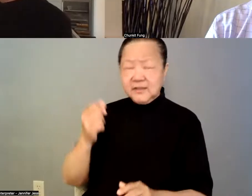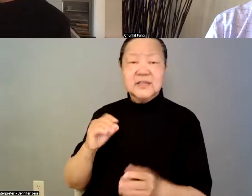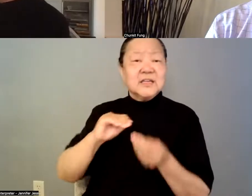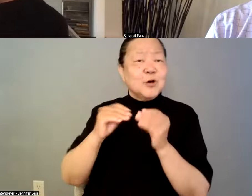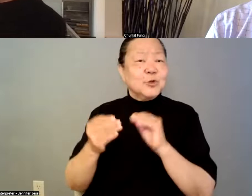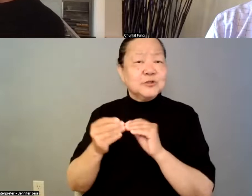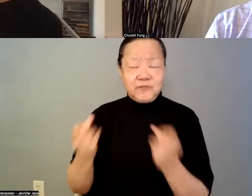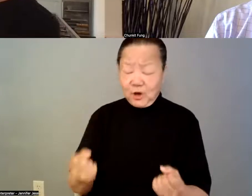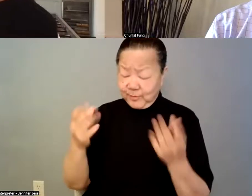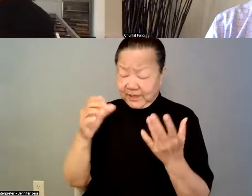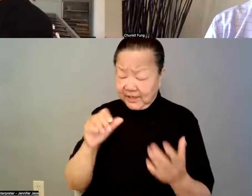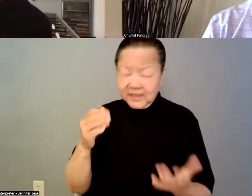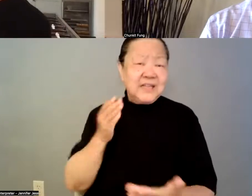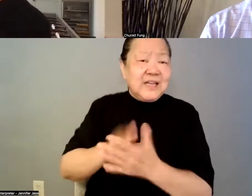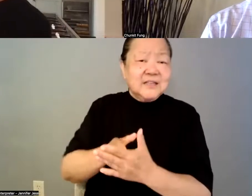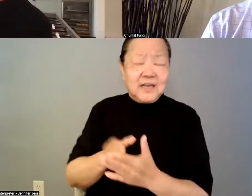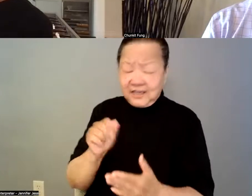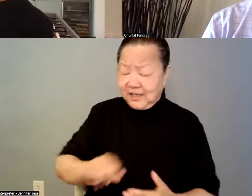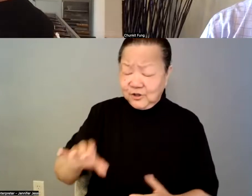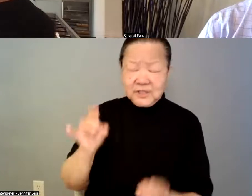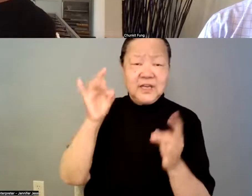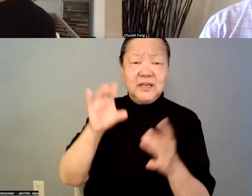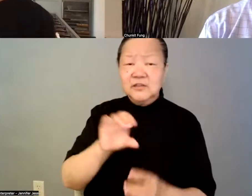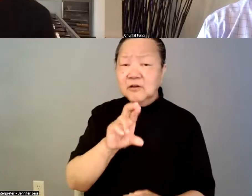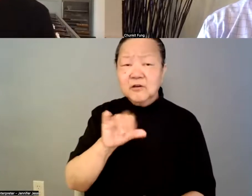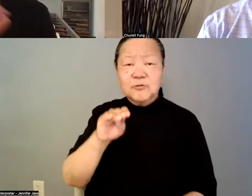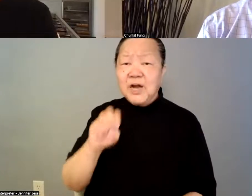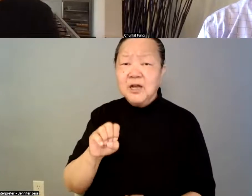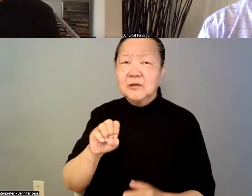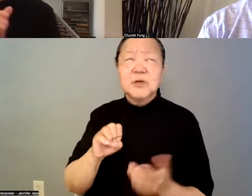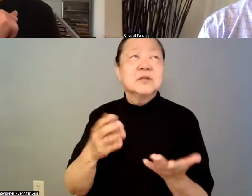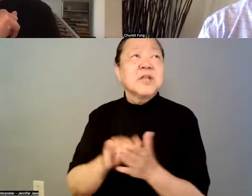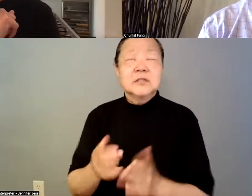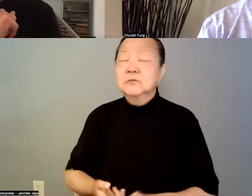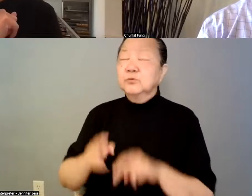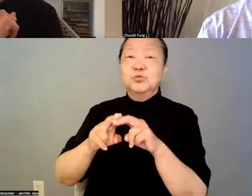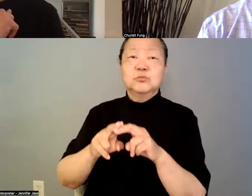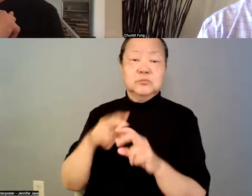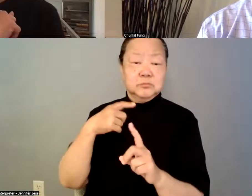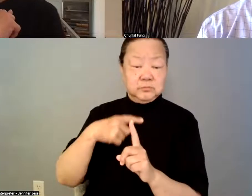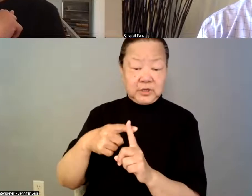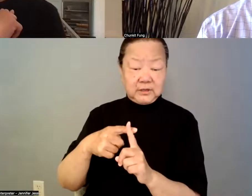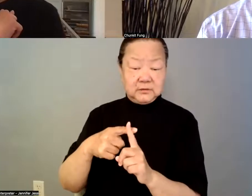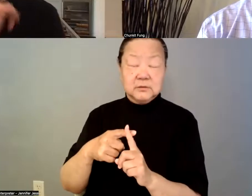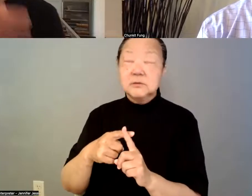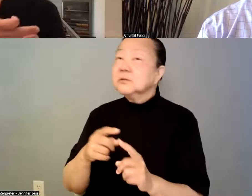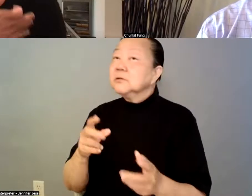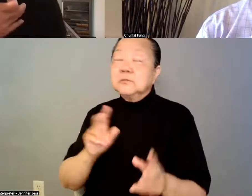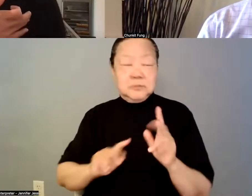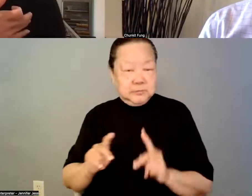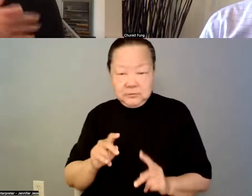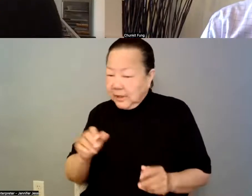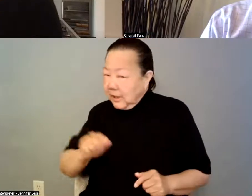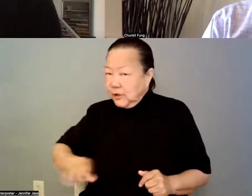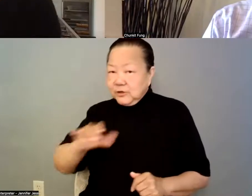much anti-Asian hate crimes have gone up, but it's like, you know, astronomical. And I think the other thing we know is that these are underreported, because a lot of people,